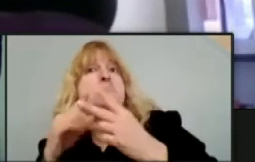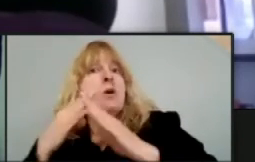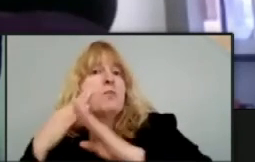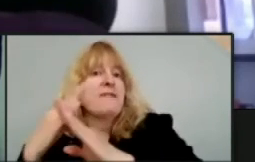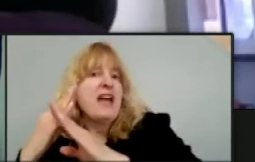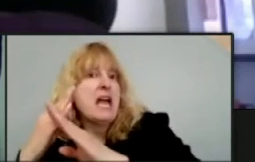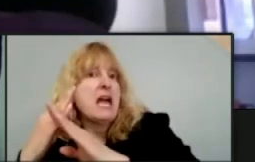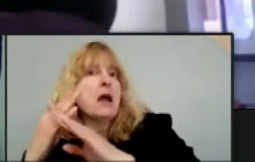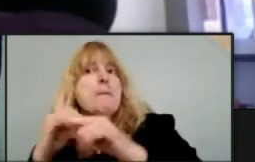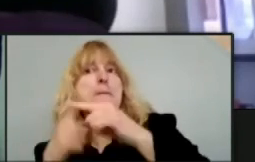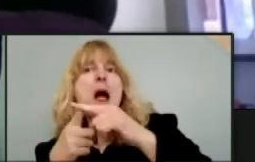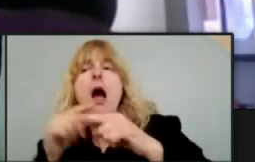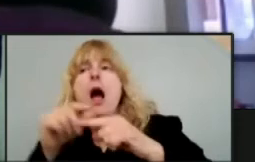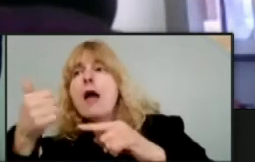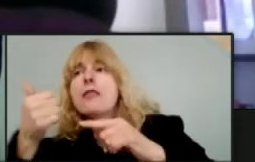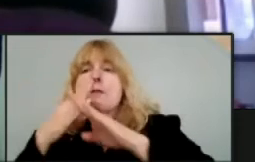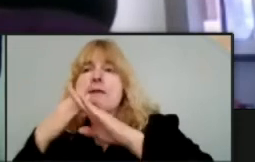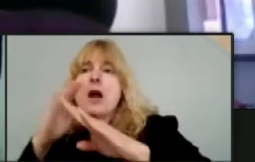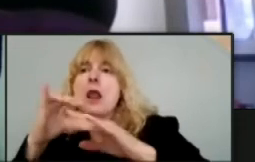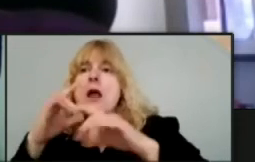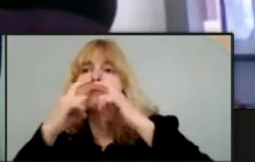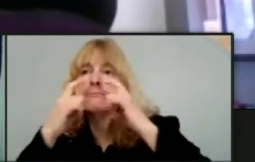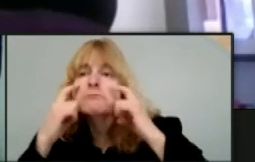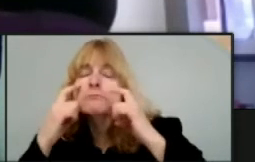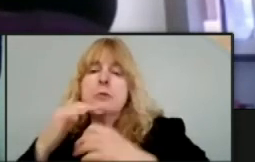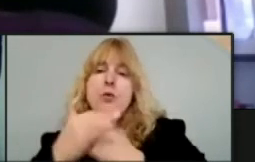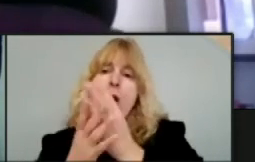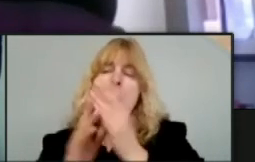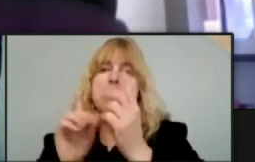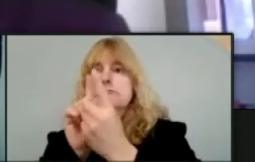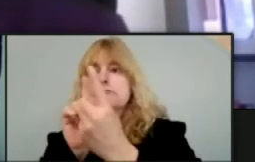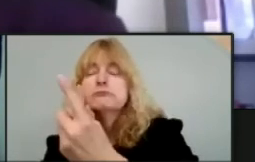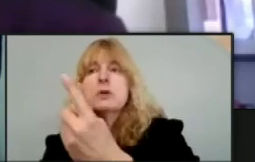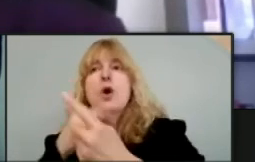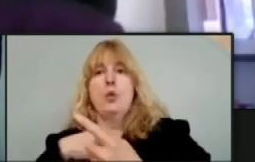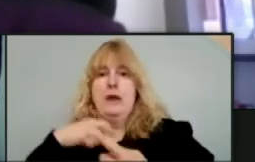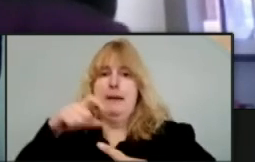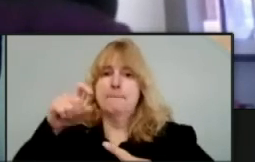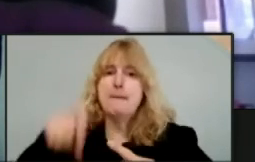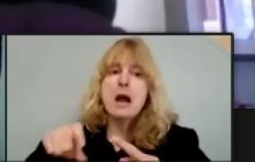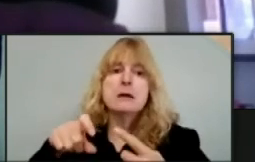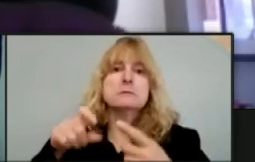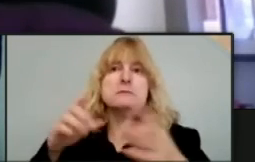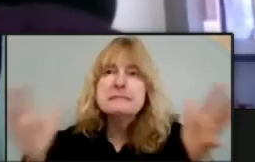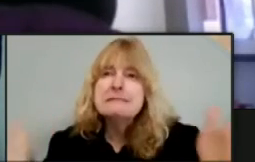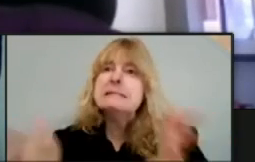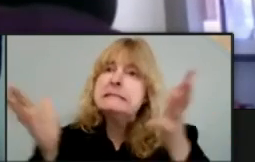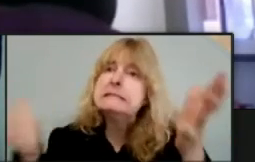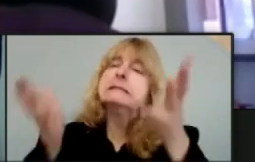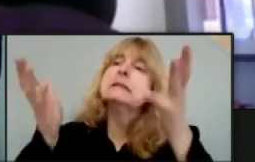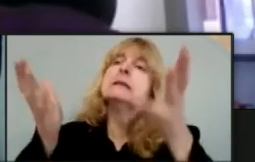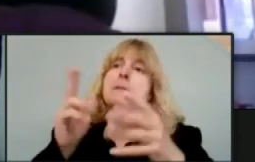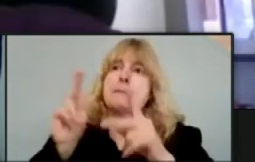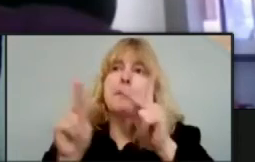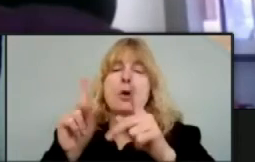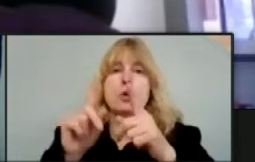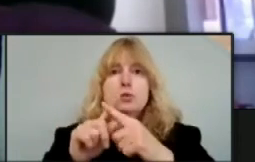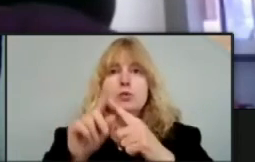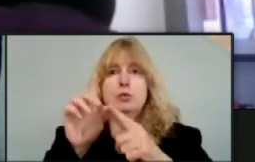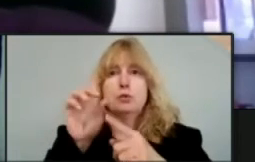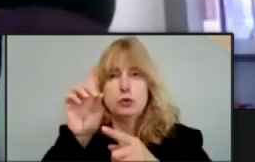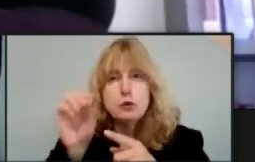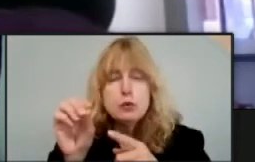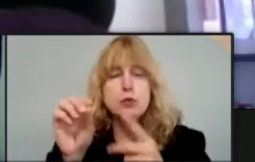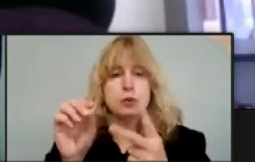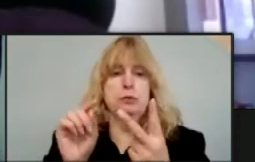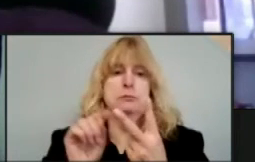up if we want to stop this. And so we need both of these, and there are places to get the trusted information and to cut